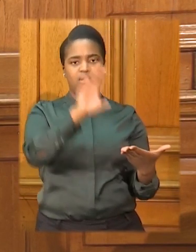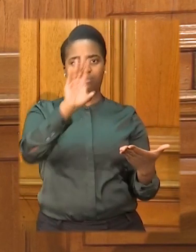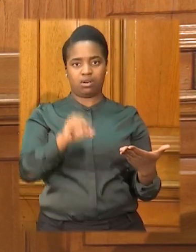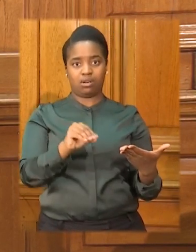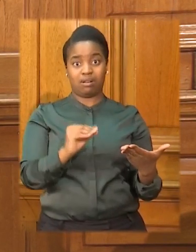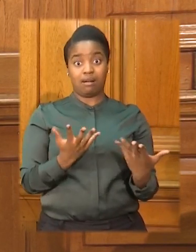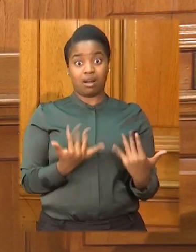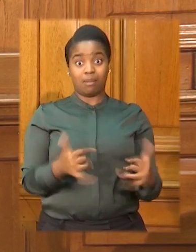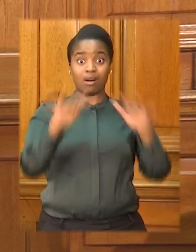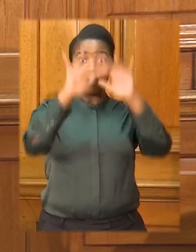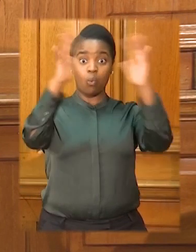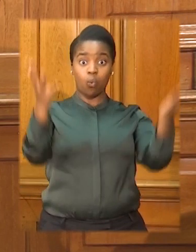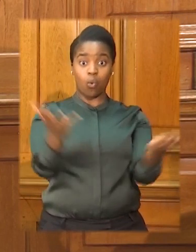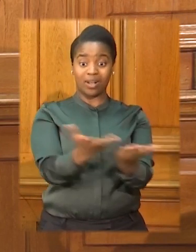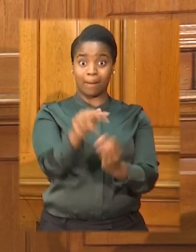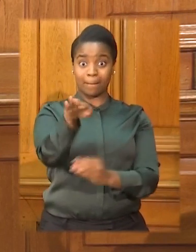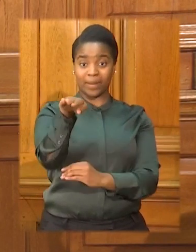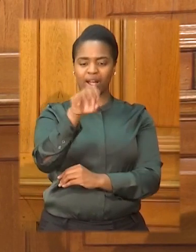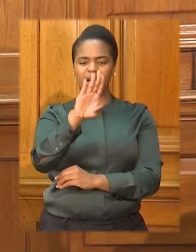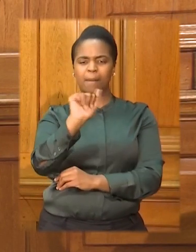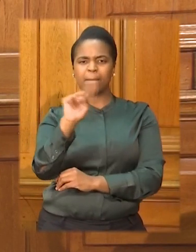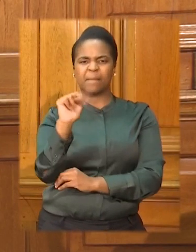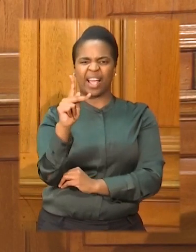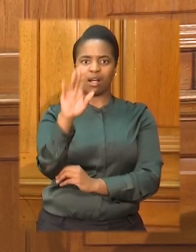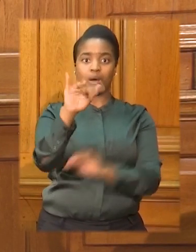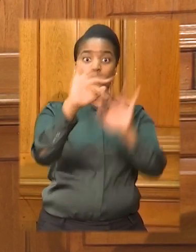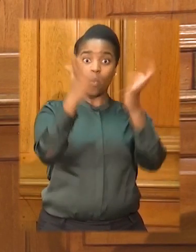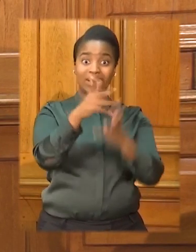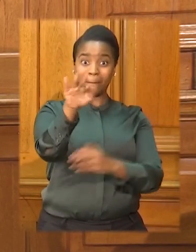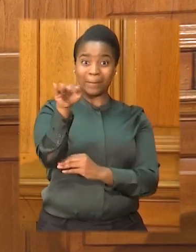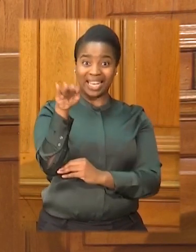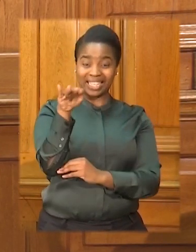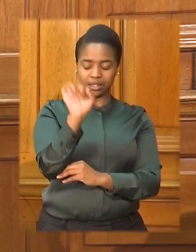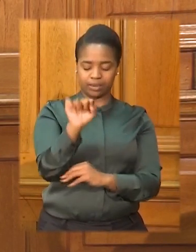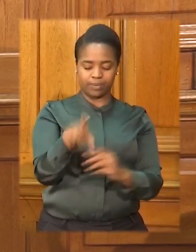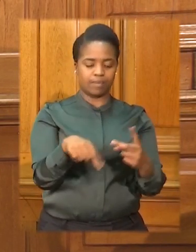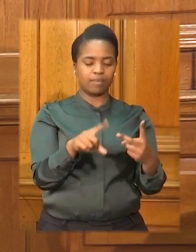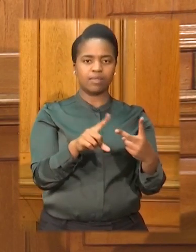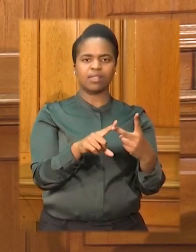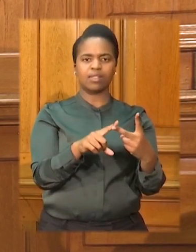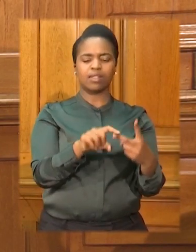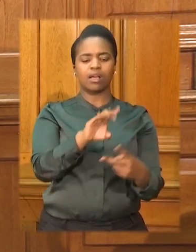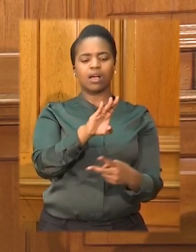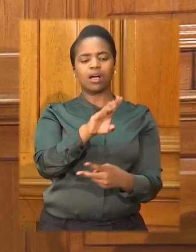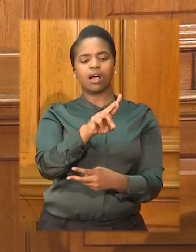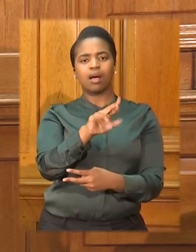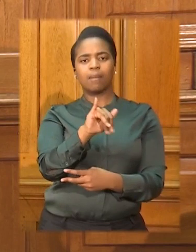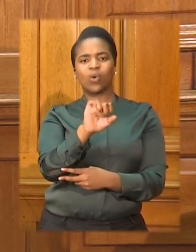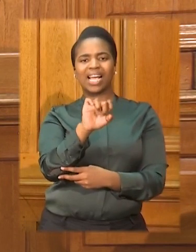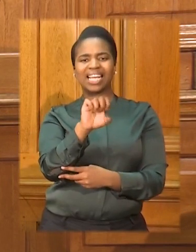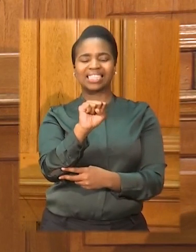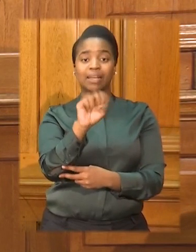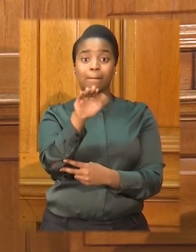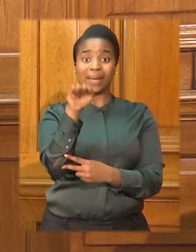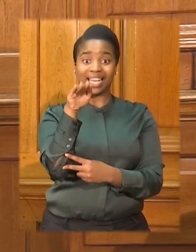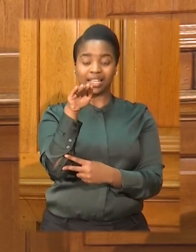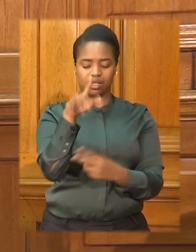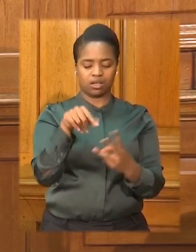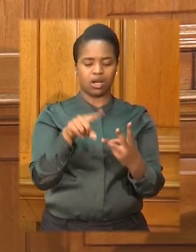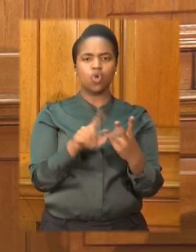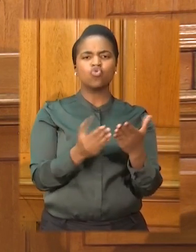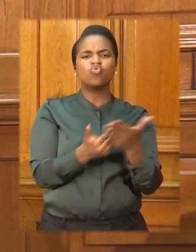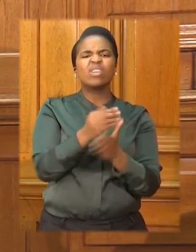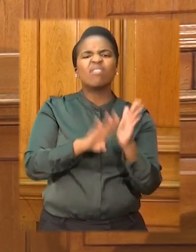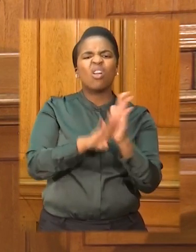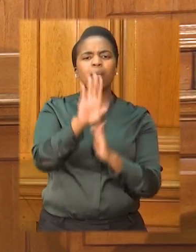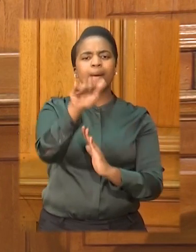World Bank, the International Monetary Fund, the BRICS Bank, the New Development Bank that is,